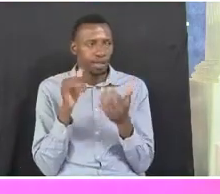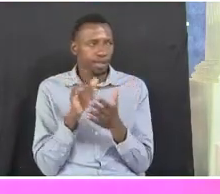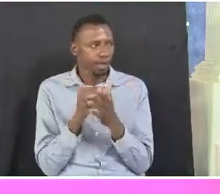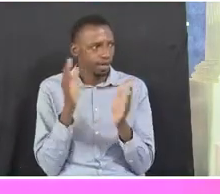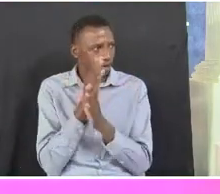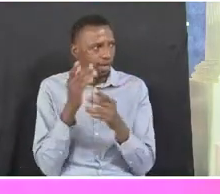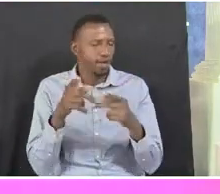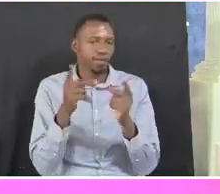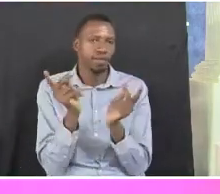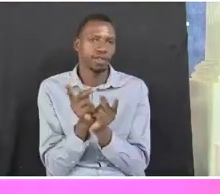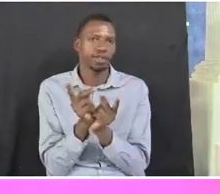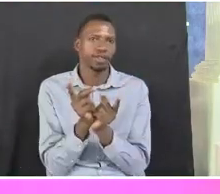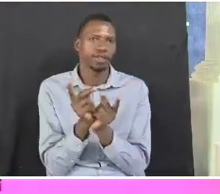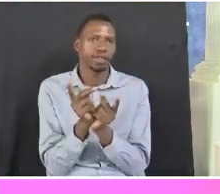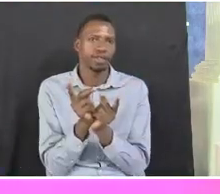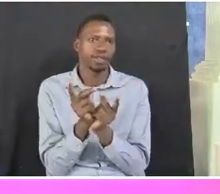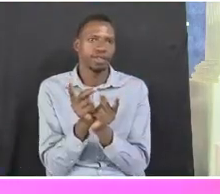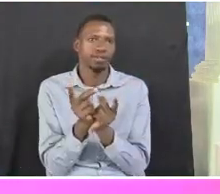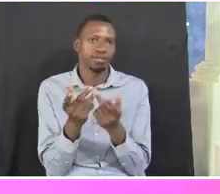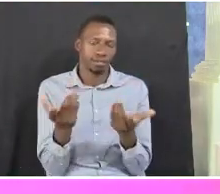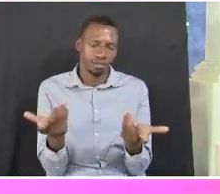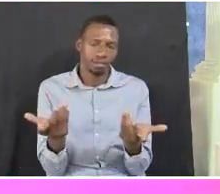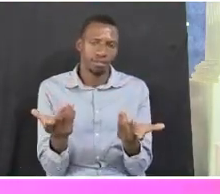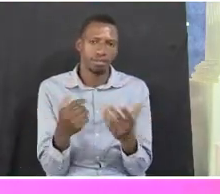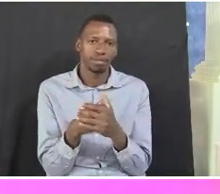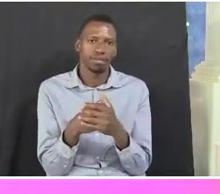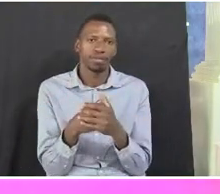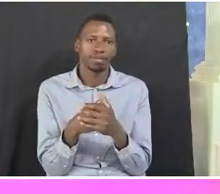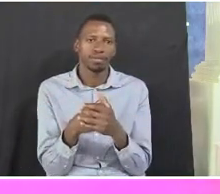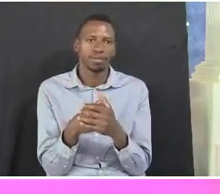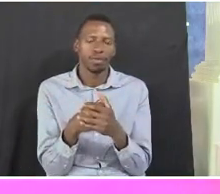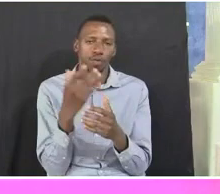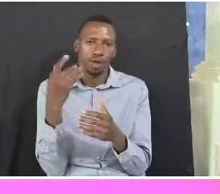point. So why disturb it?